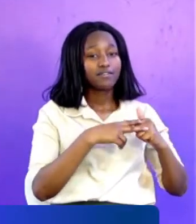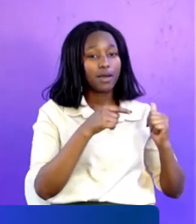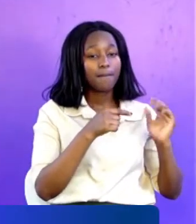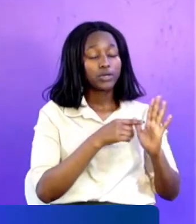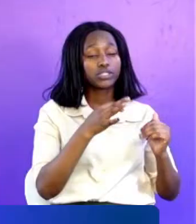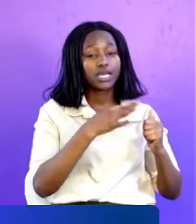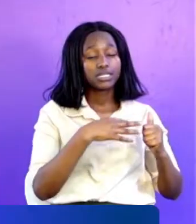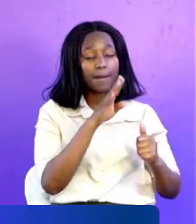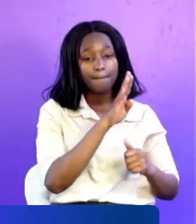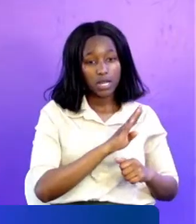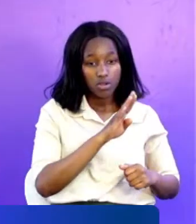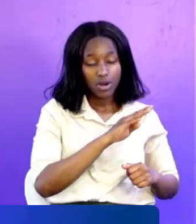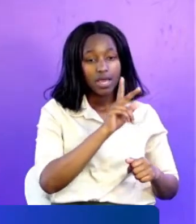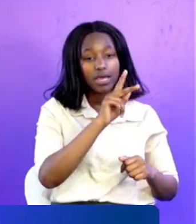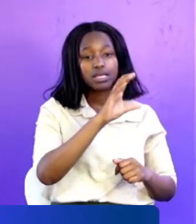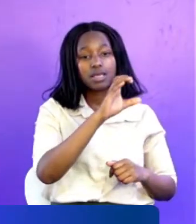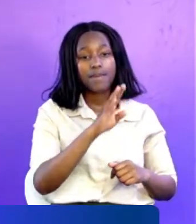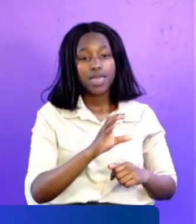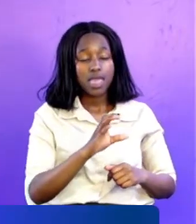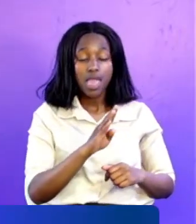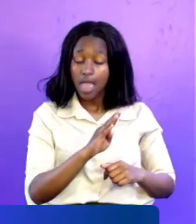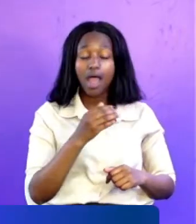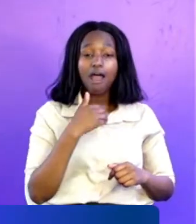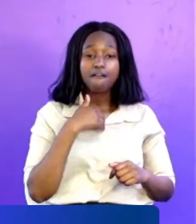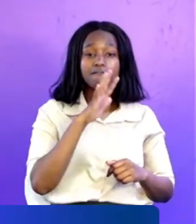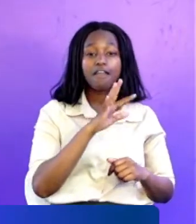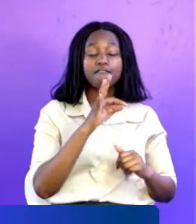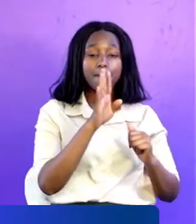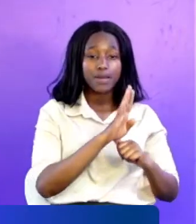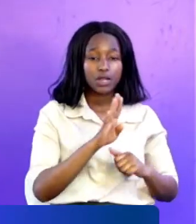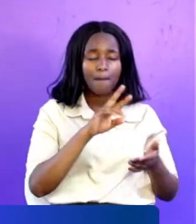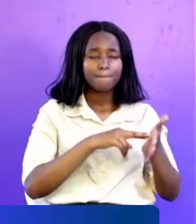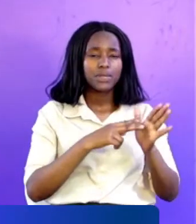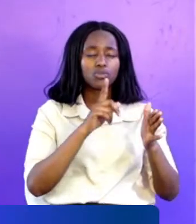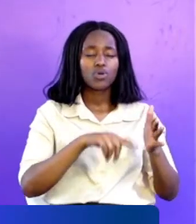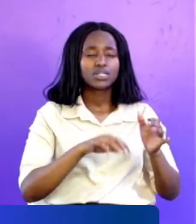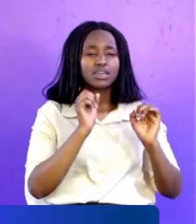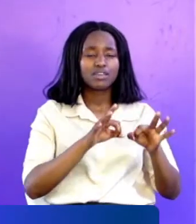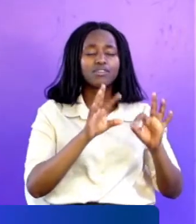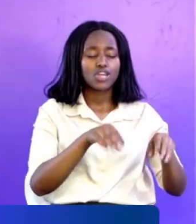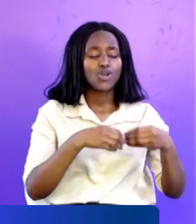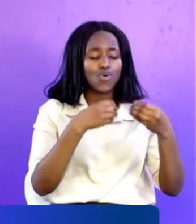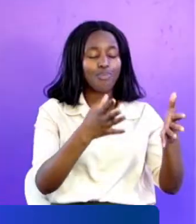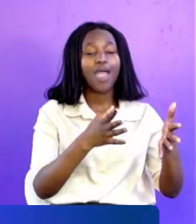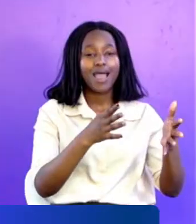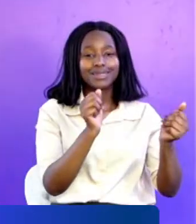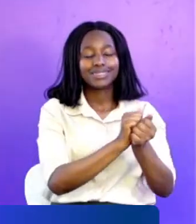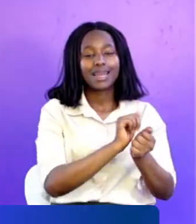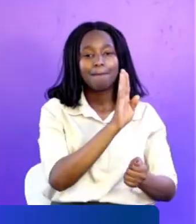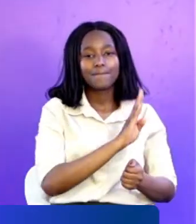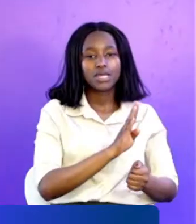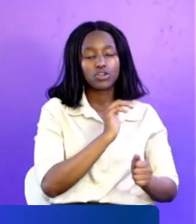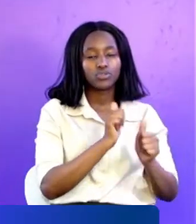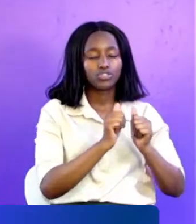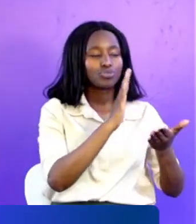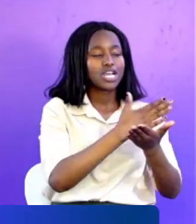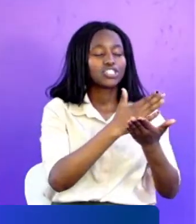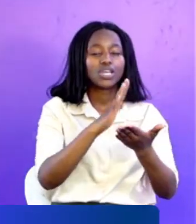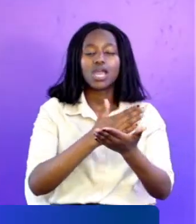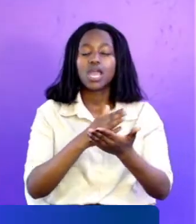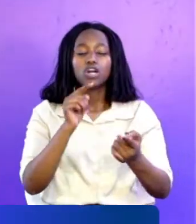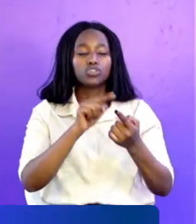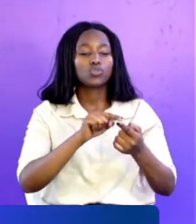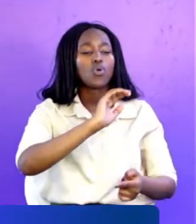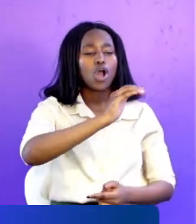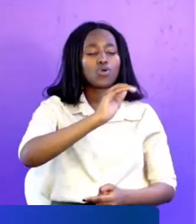KCB's core capital was 5 billion. So if these 10 billion being sent to 47 counties every year for